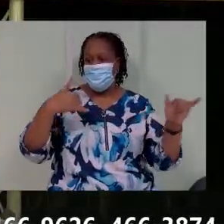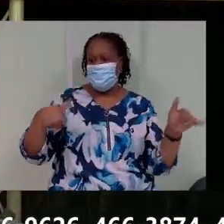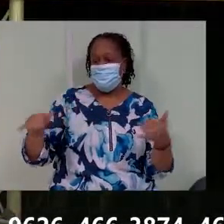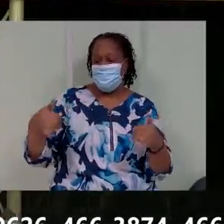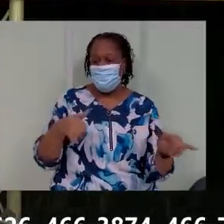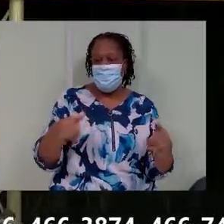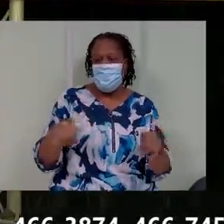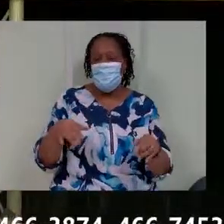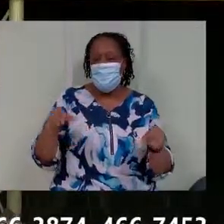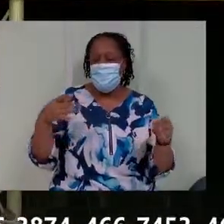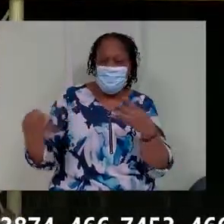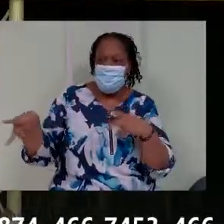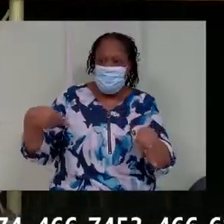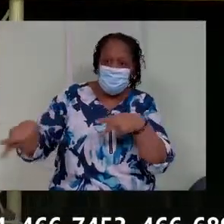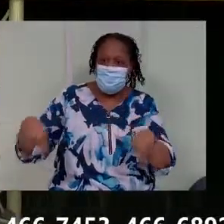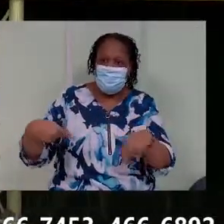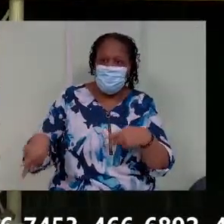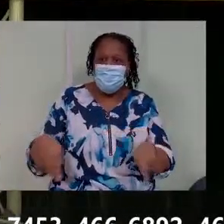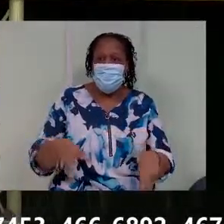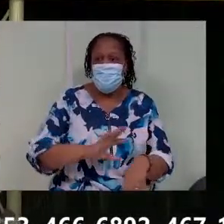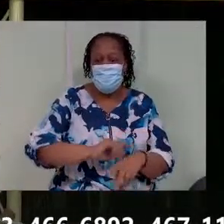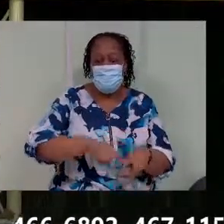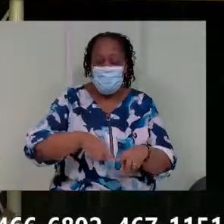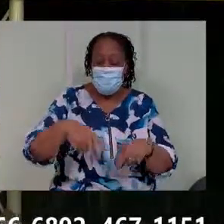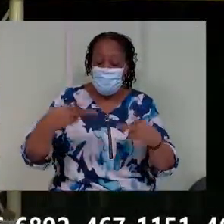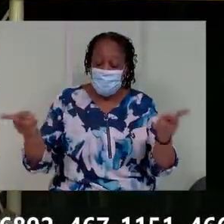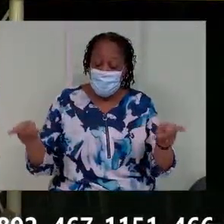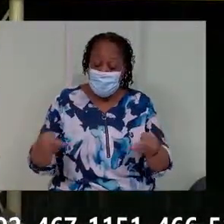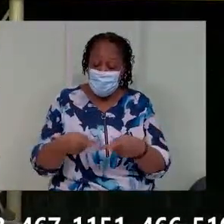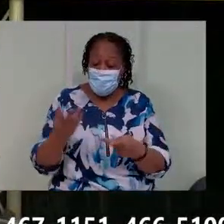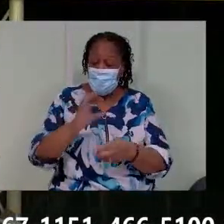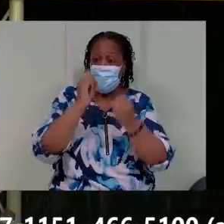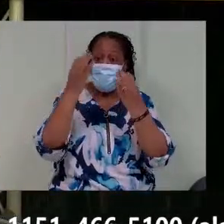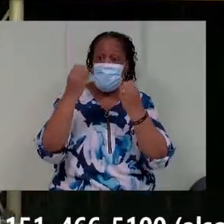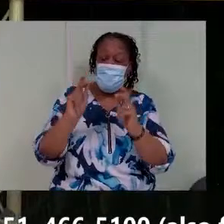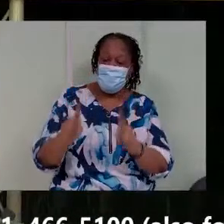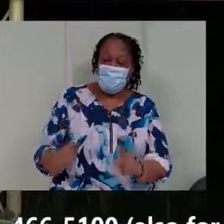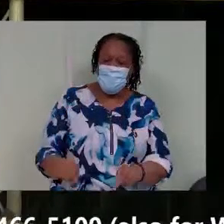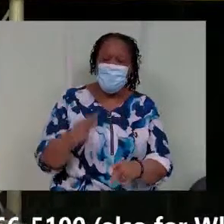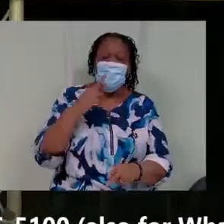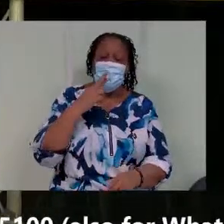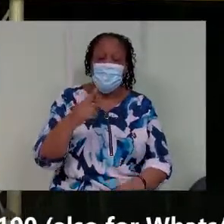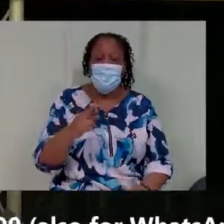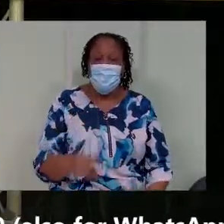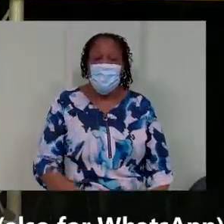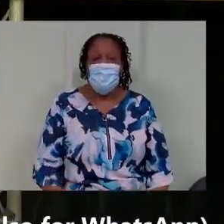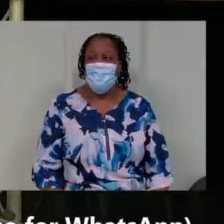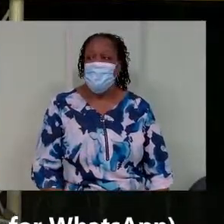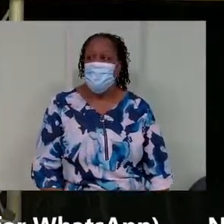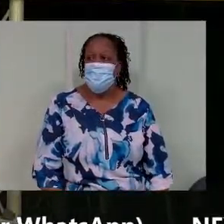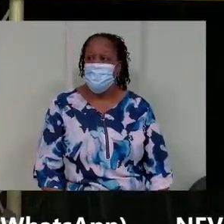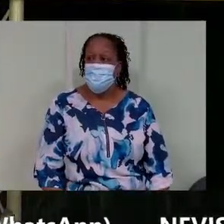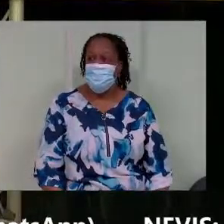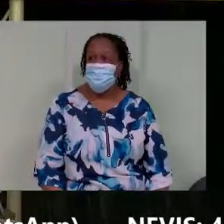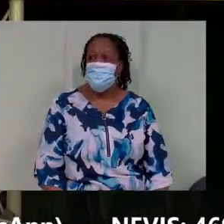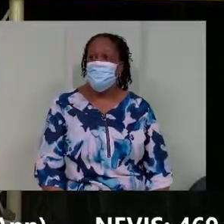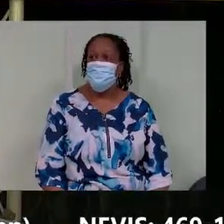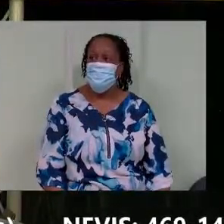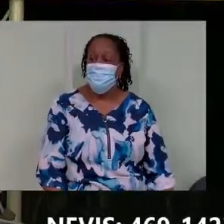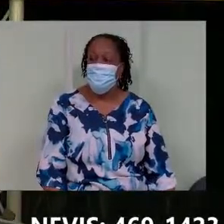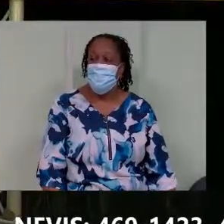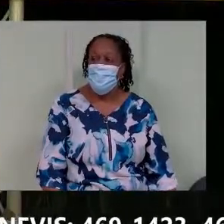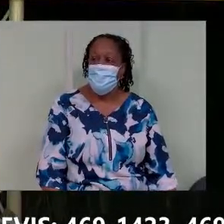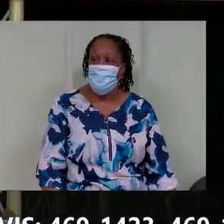etiquette becomes of paramount importance when our borders open. And so the preparation for opening